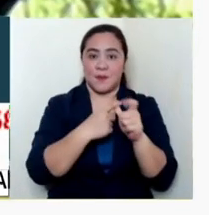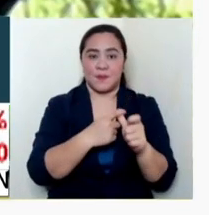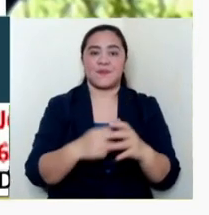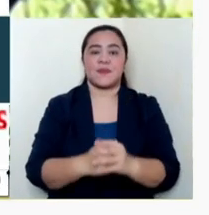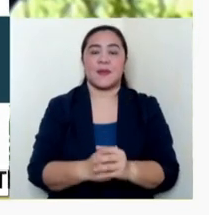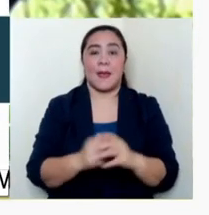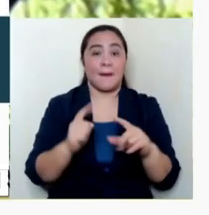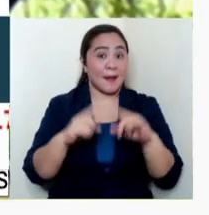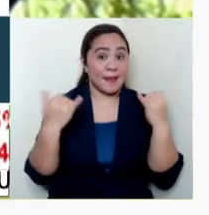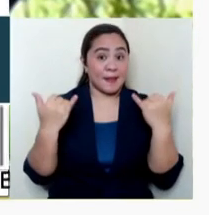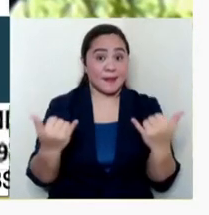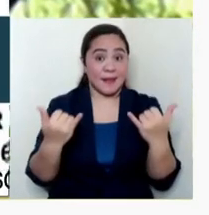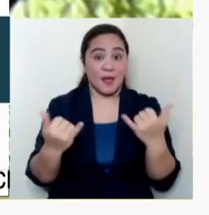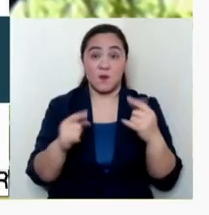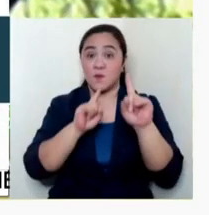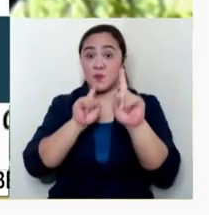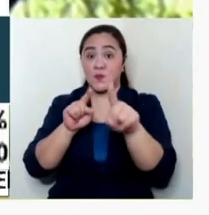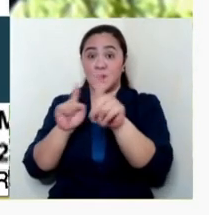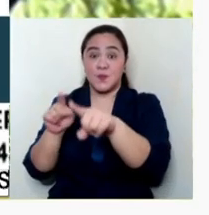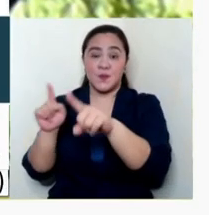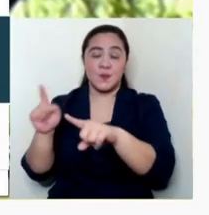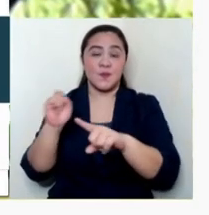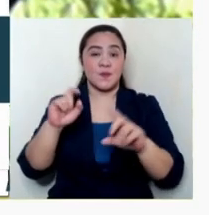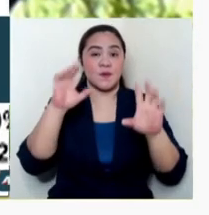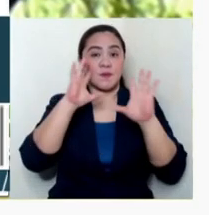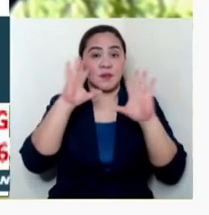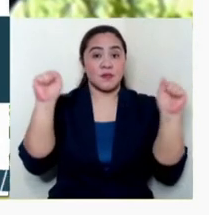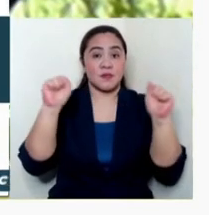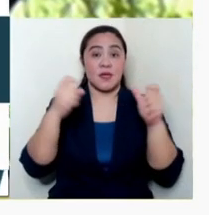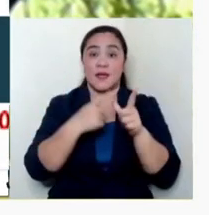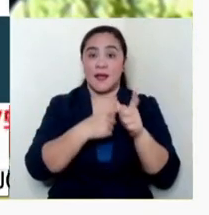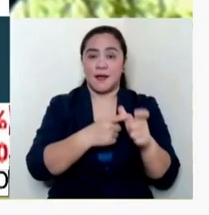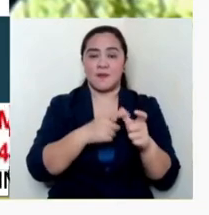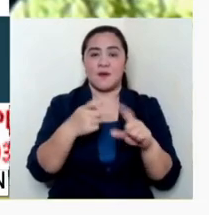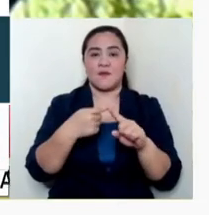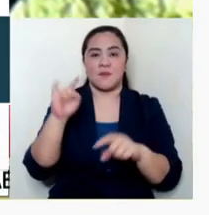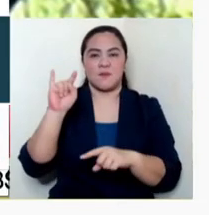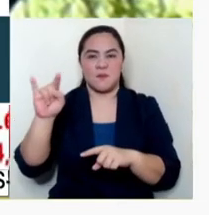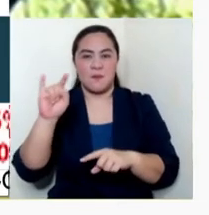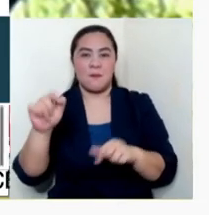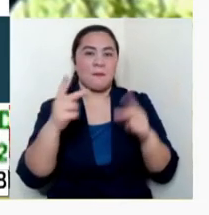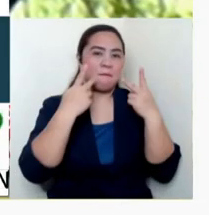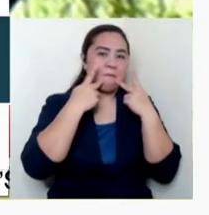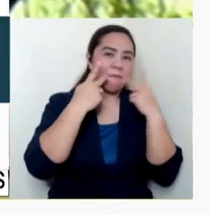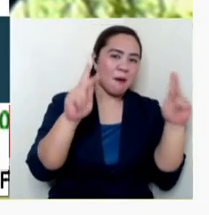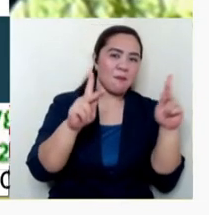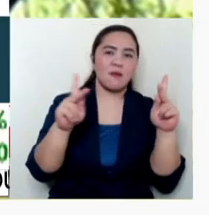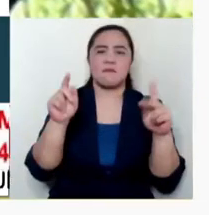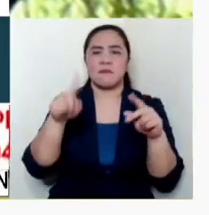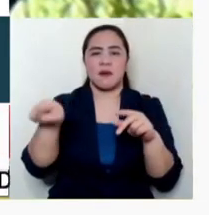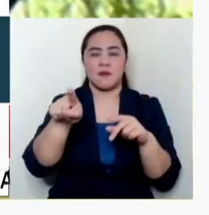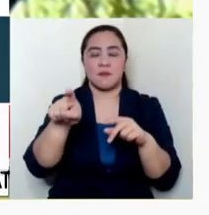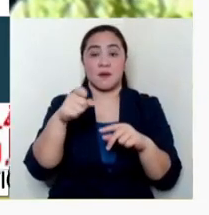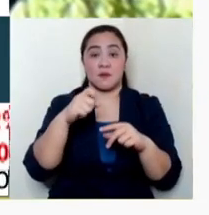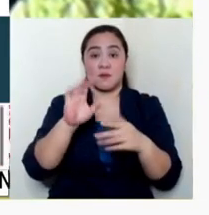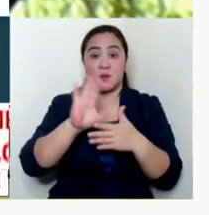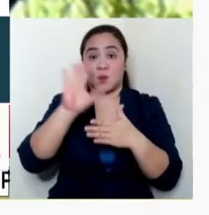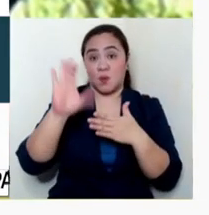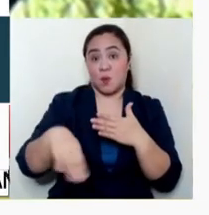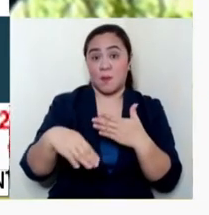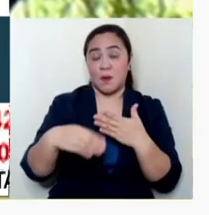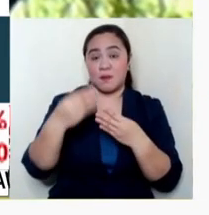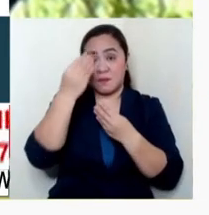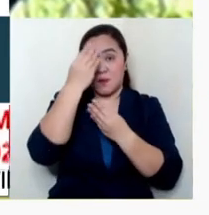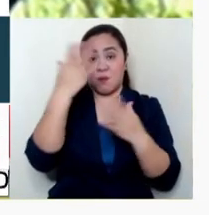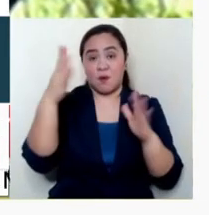mga katanungan ang binibigay ng mga presidential candidates mula sa media, mula sa publiko. Wala pa naman talaga naglalahad ng kumpletong